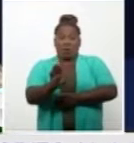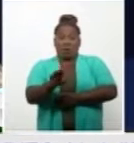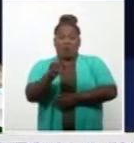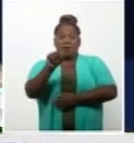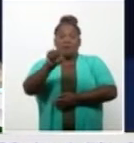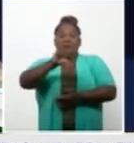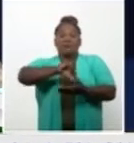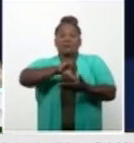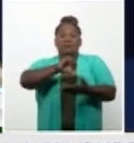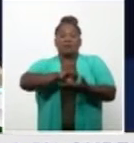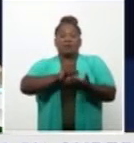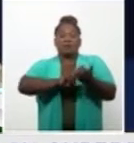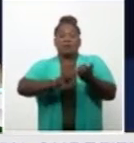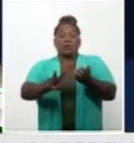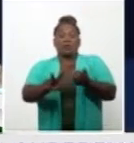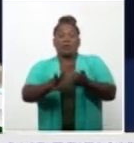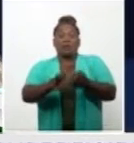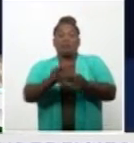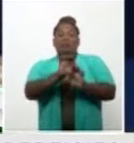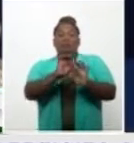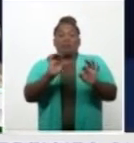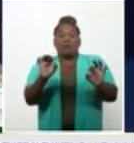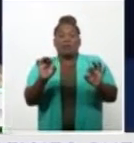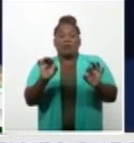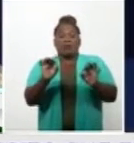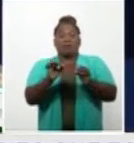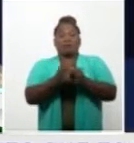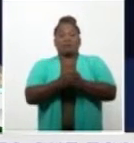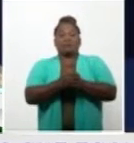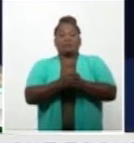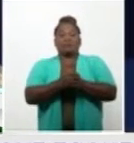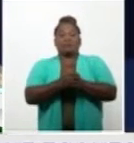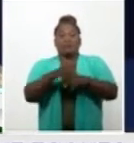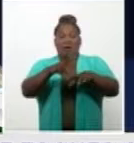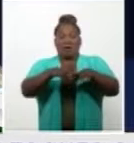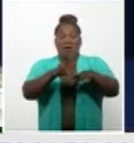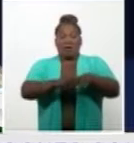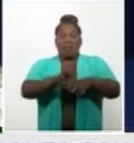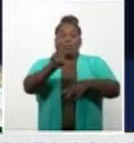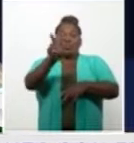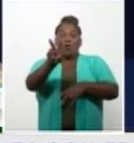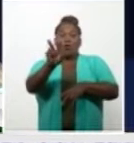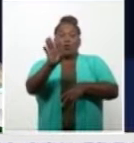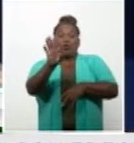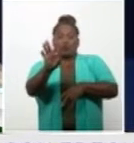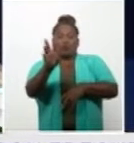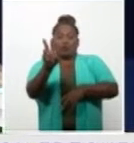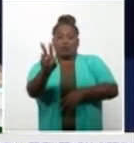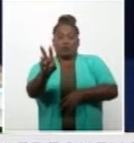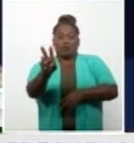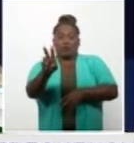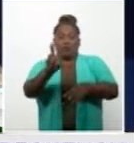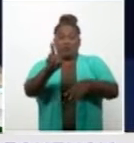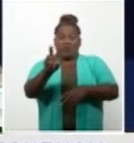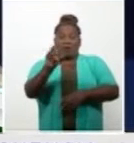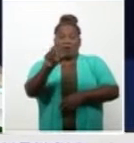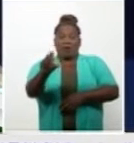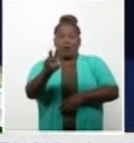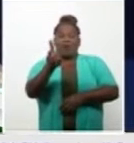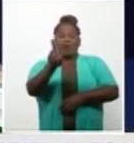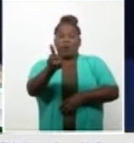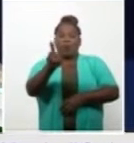In the Epidemiology and Microbiology Laboratory of Havana, 282. In Villa